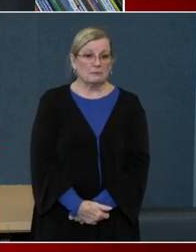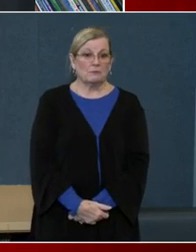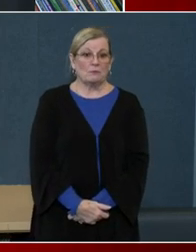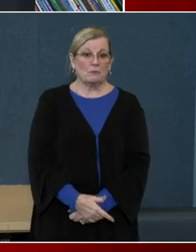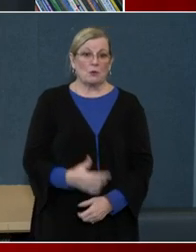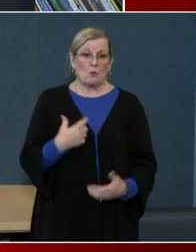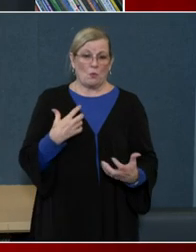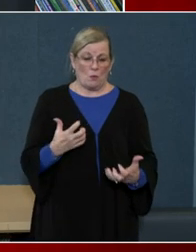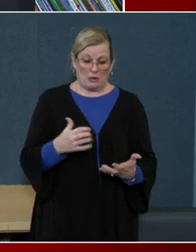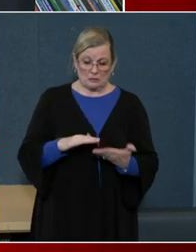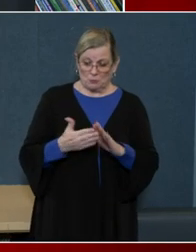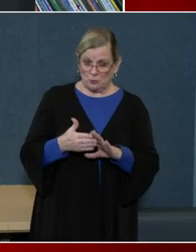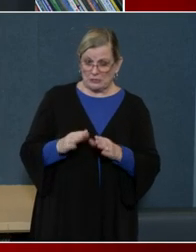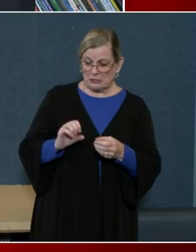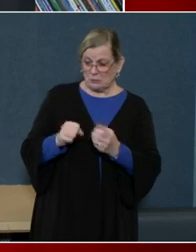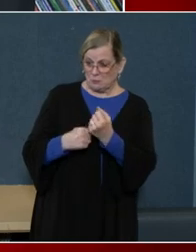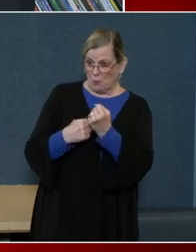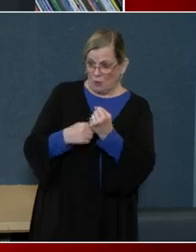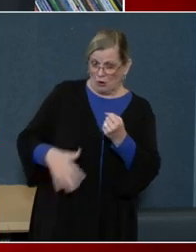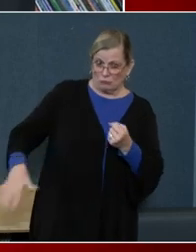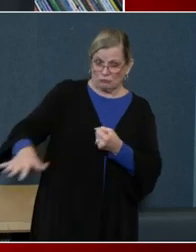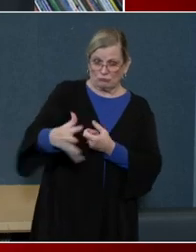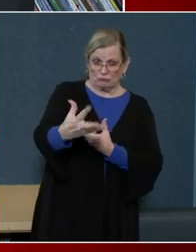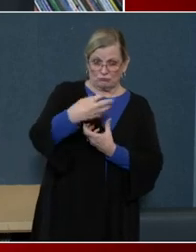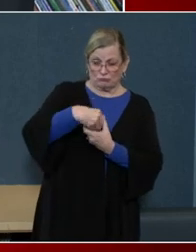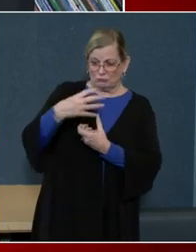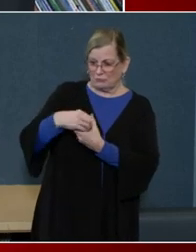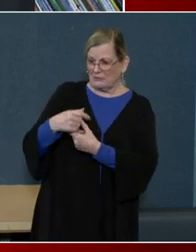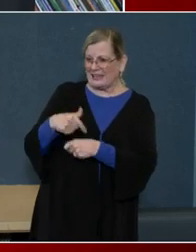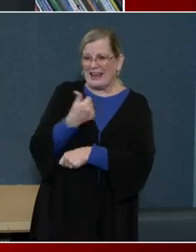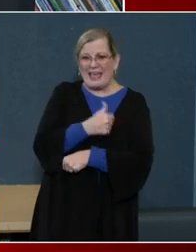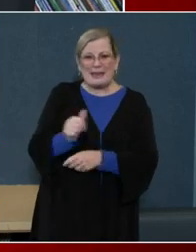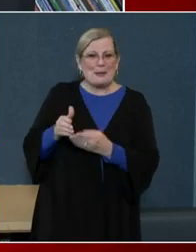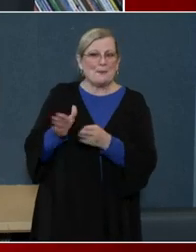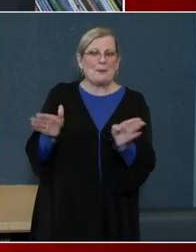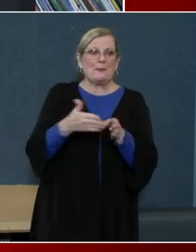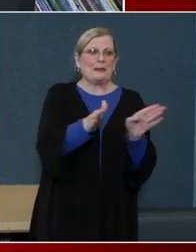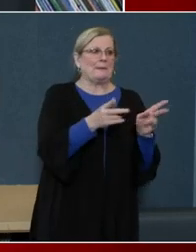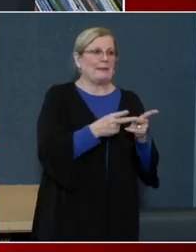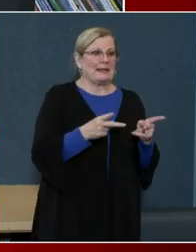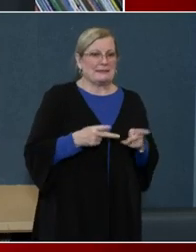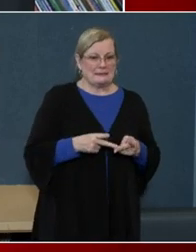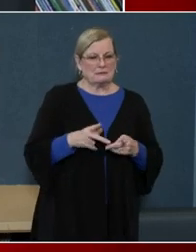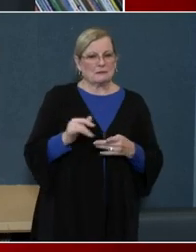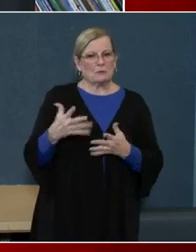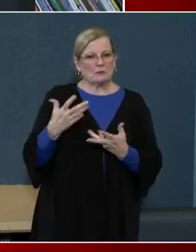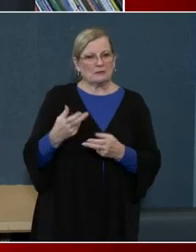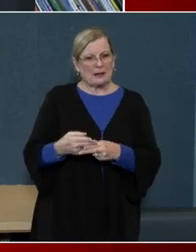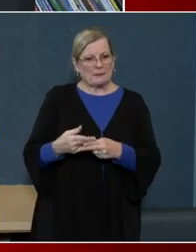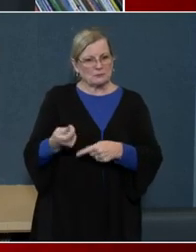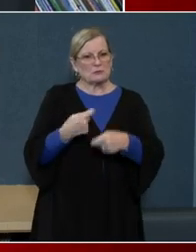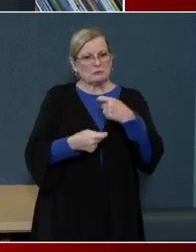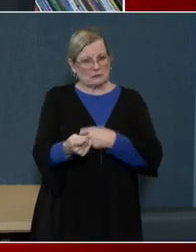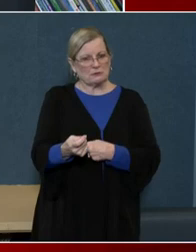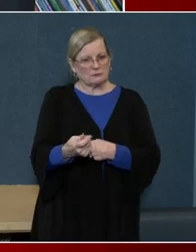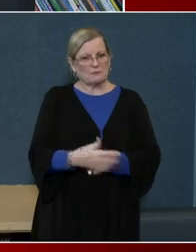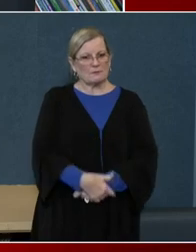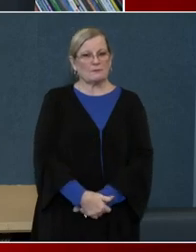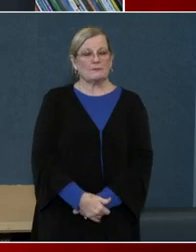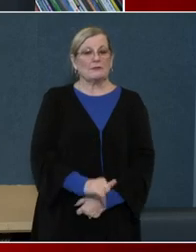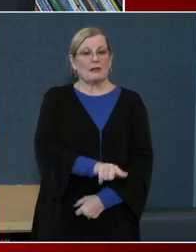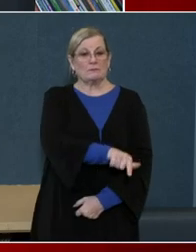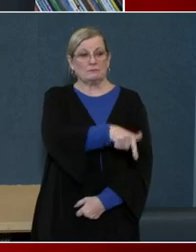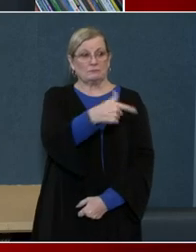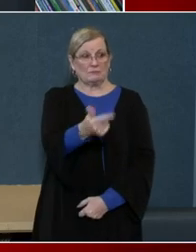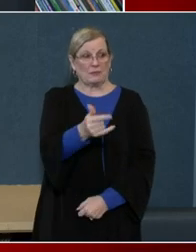see what the community thinks, but we want this to happen quickly. Last on this, did the council do a fiscal impact on Wilson alone or on